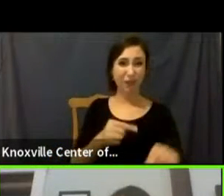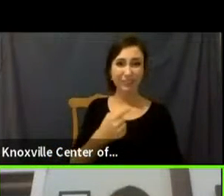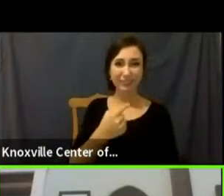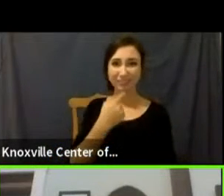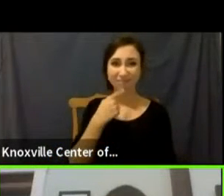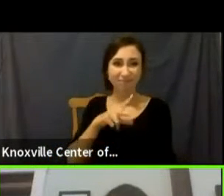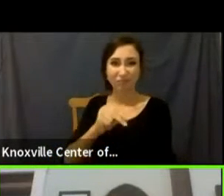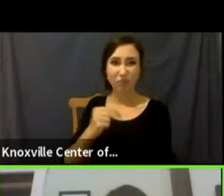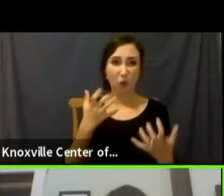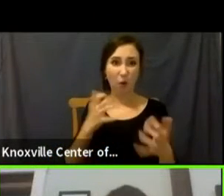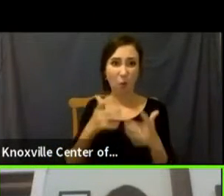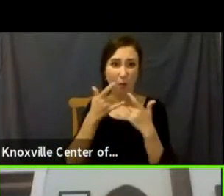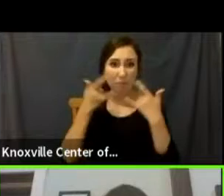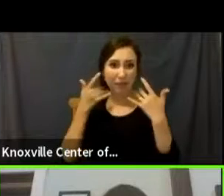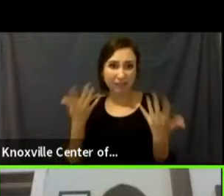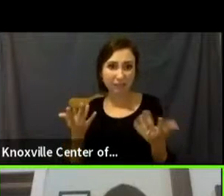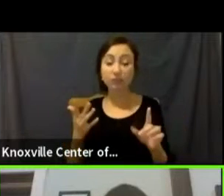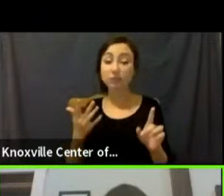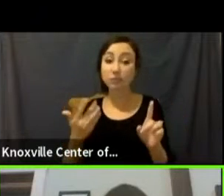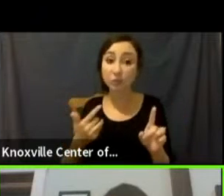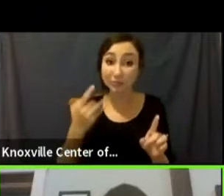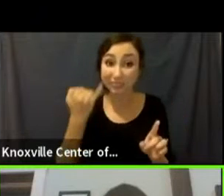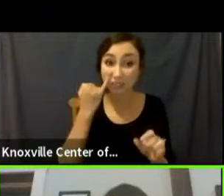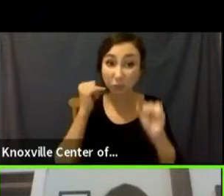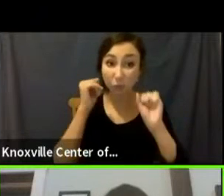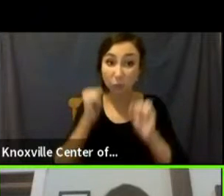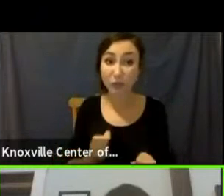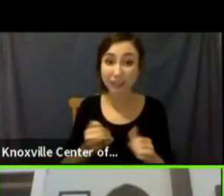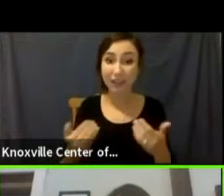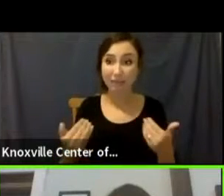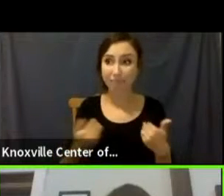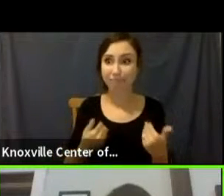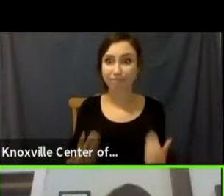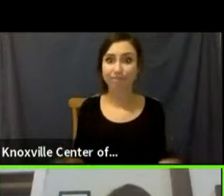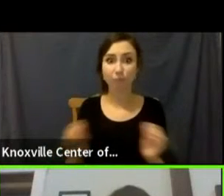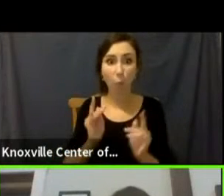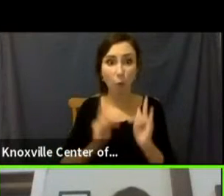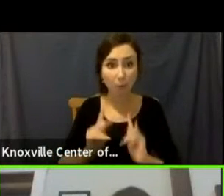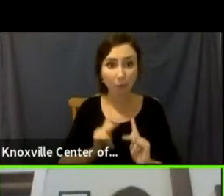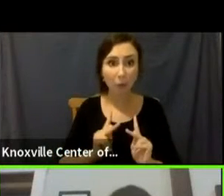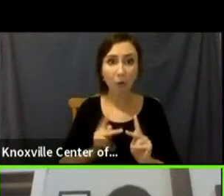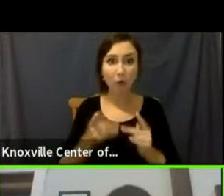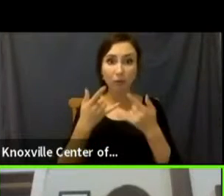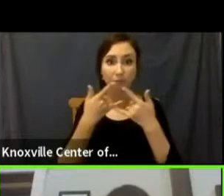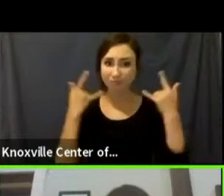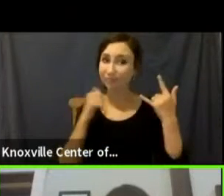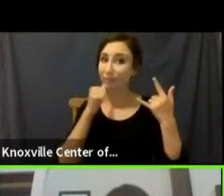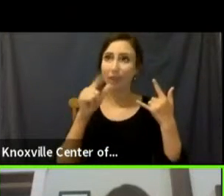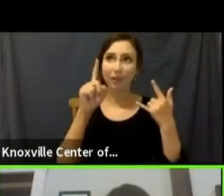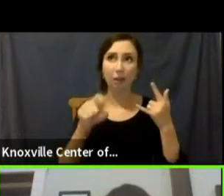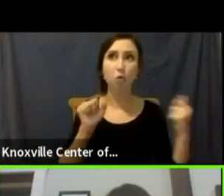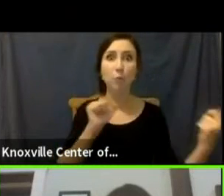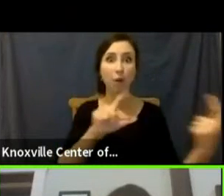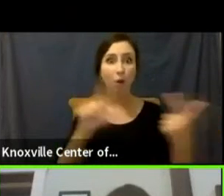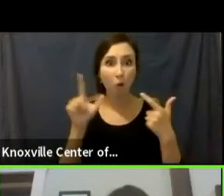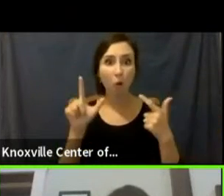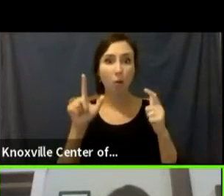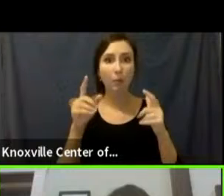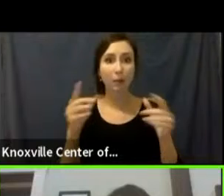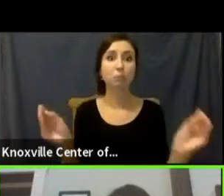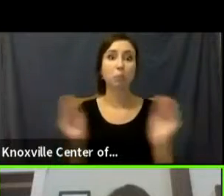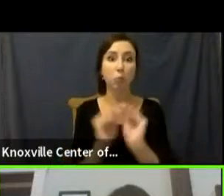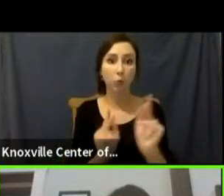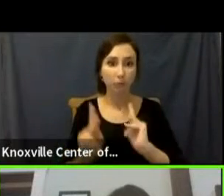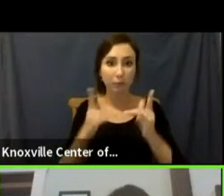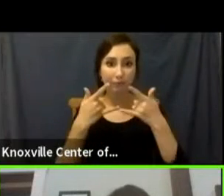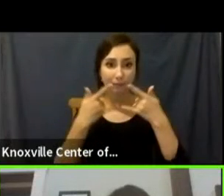they don't want to wear them. And so if we can at least get more people in them, it doesn't have to be everyone, then it can help.